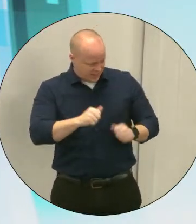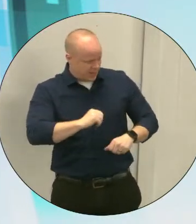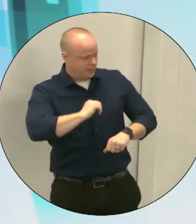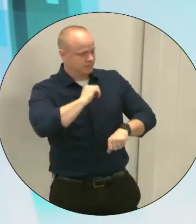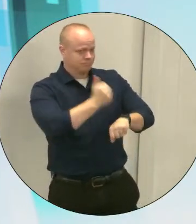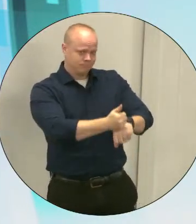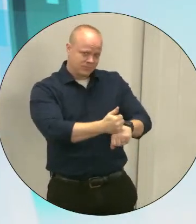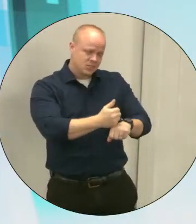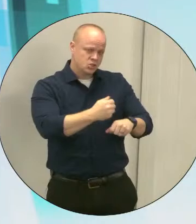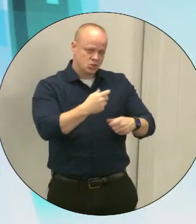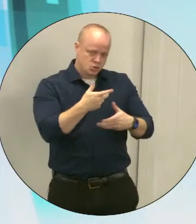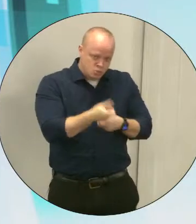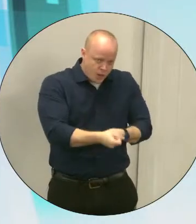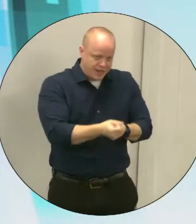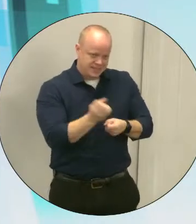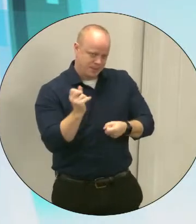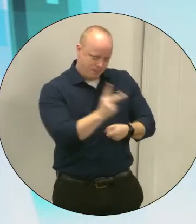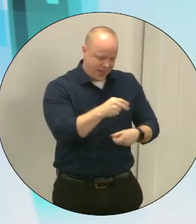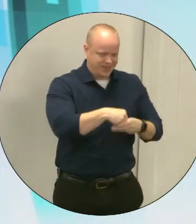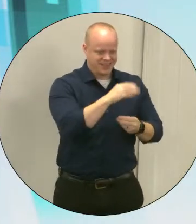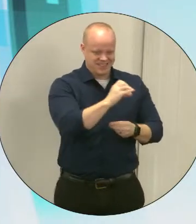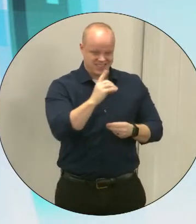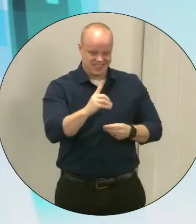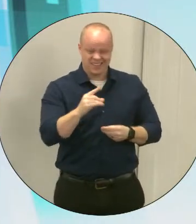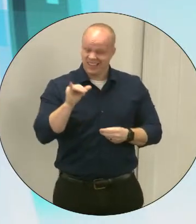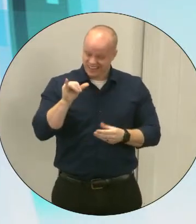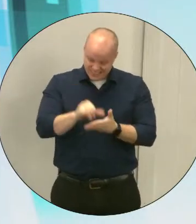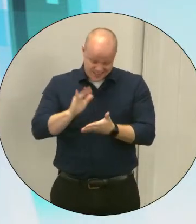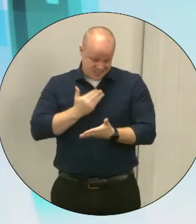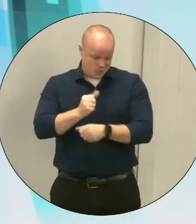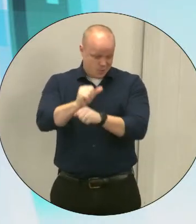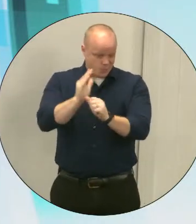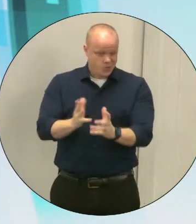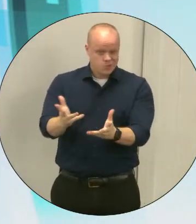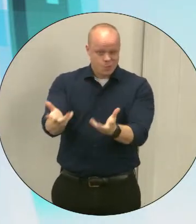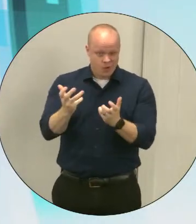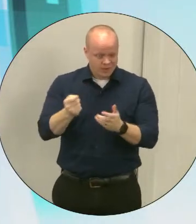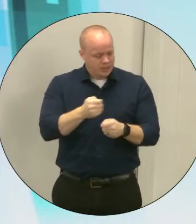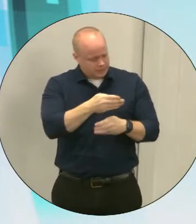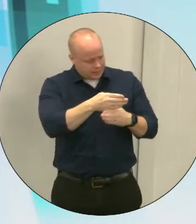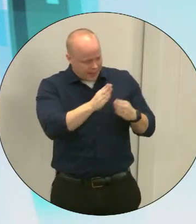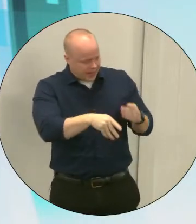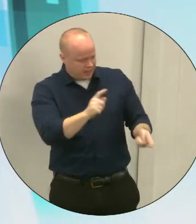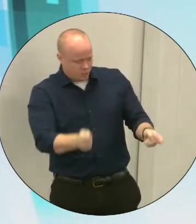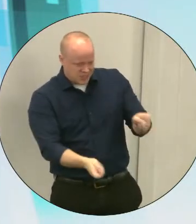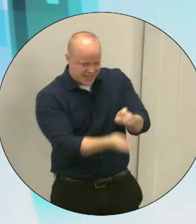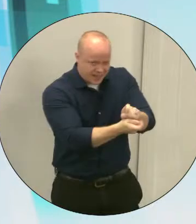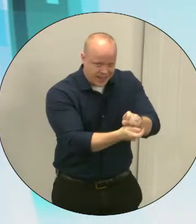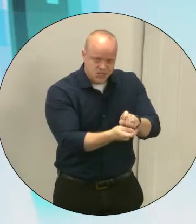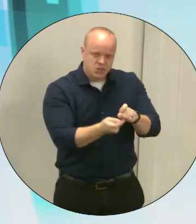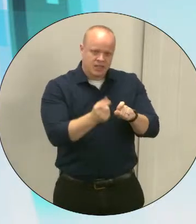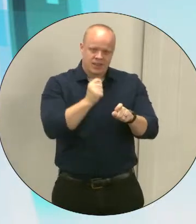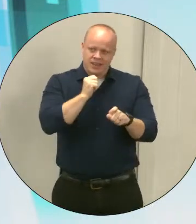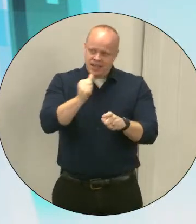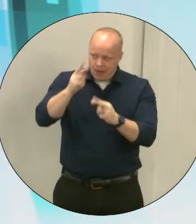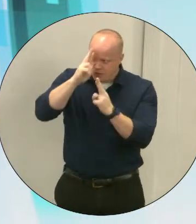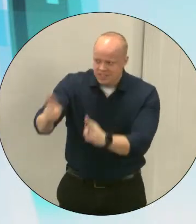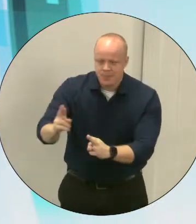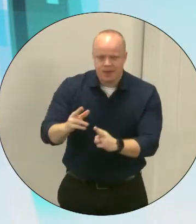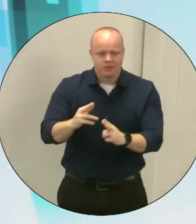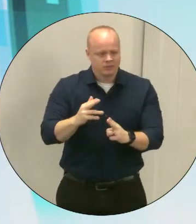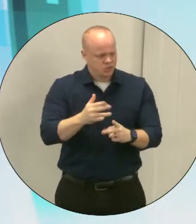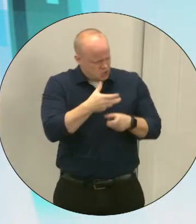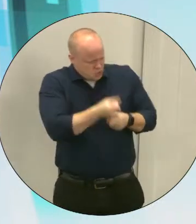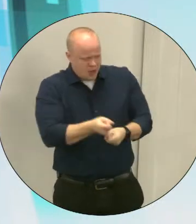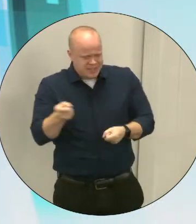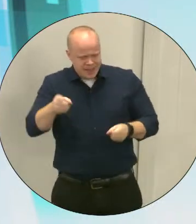back into CCSD. And that's what our employees ask for. They want us to end the retaliation and the disrespect and trust them to do their